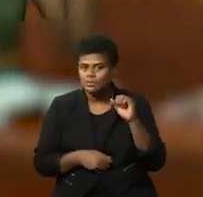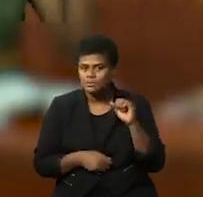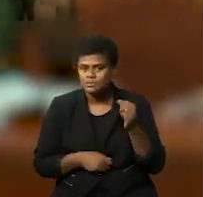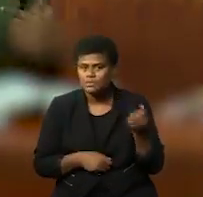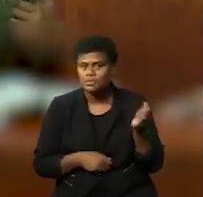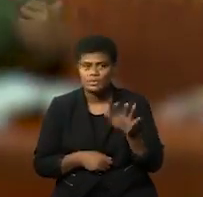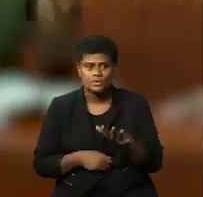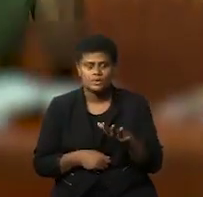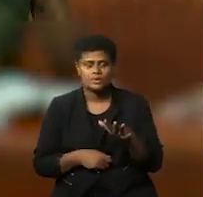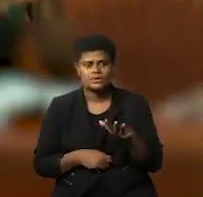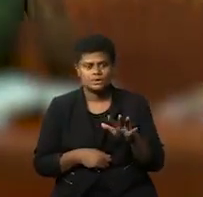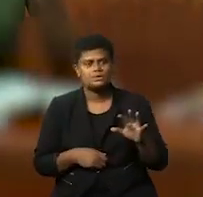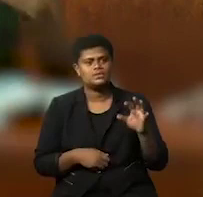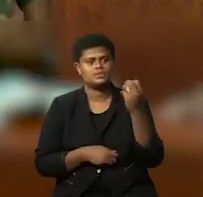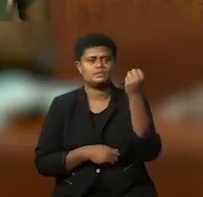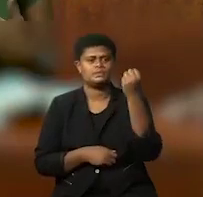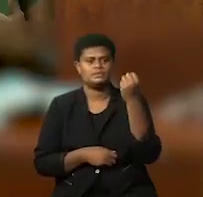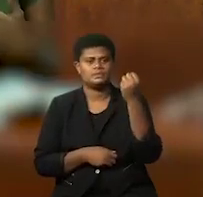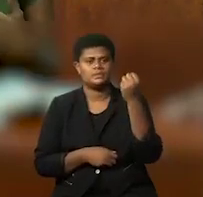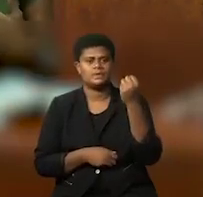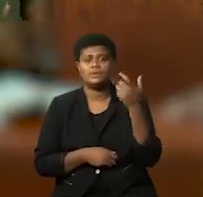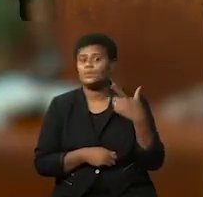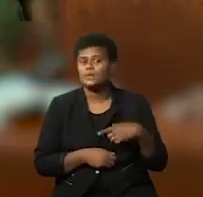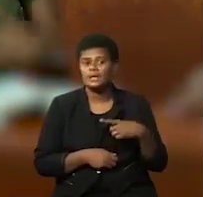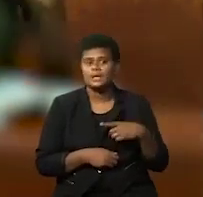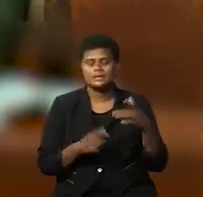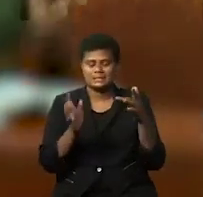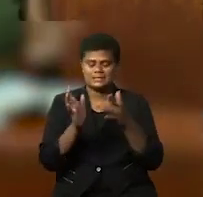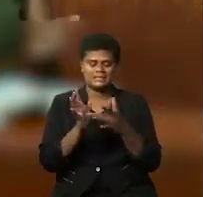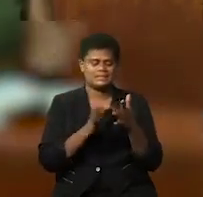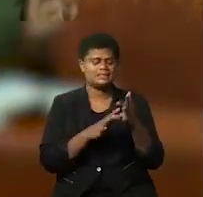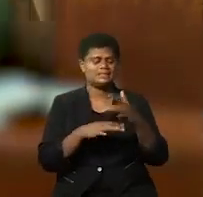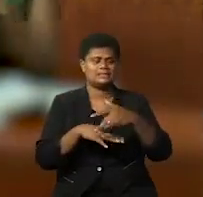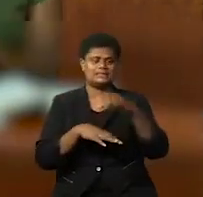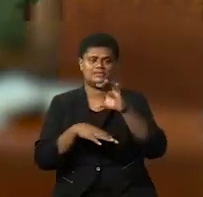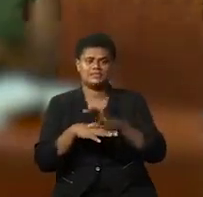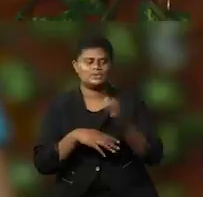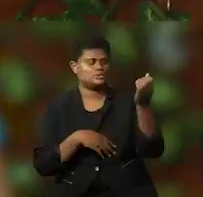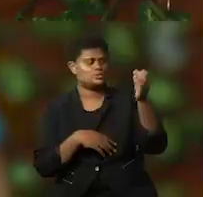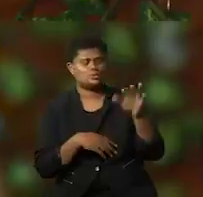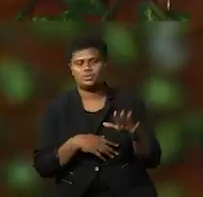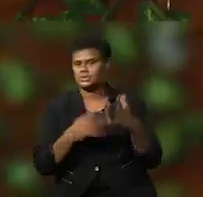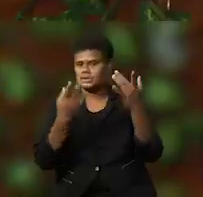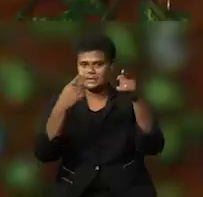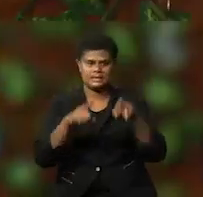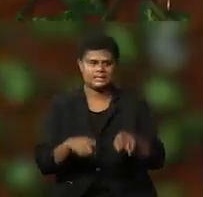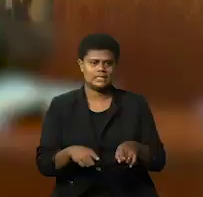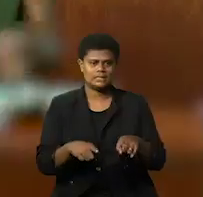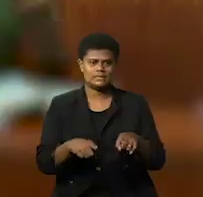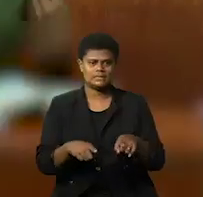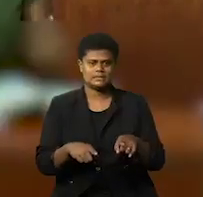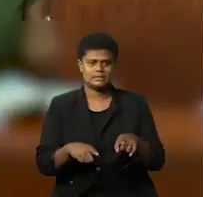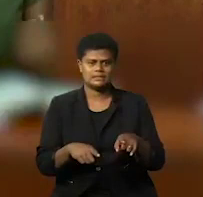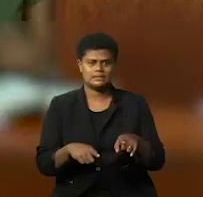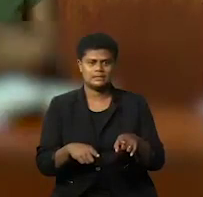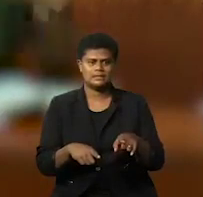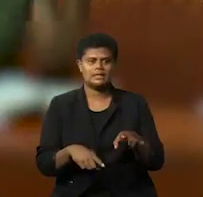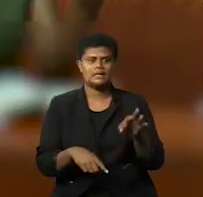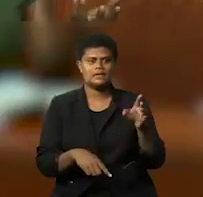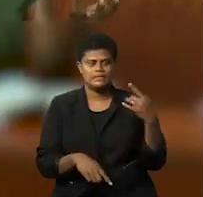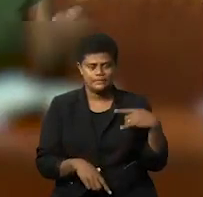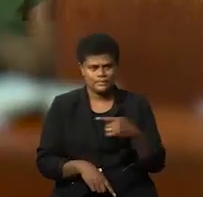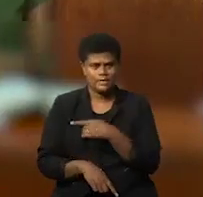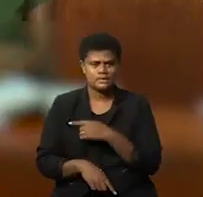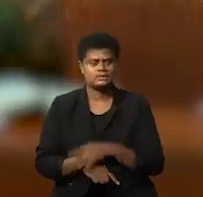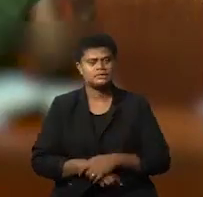King of heaven and earth who came to die for you and me, on the judgment day, he is your redemption. He has been the lamb that is slain for your sins, and he will